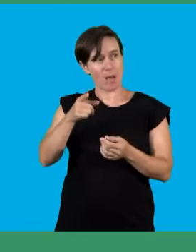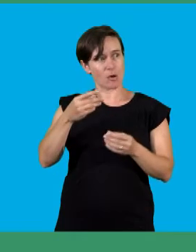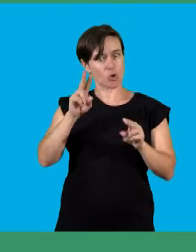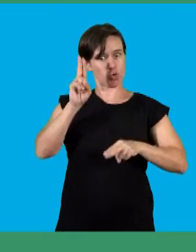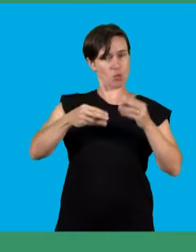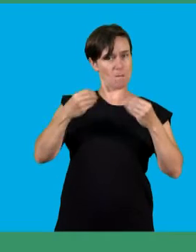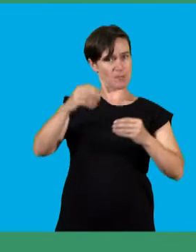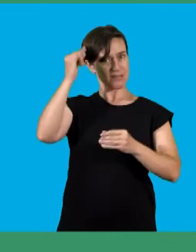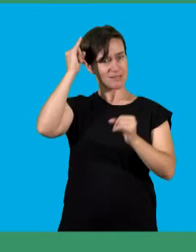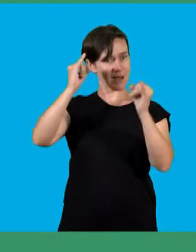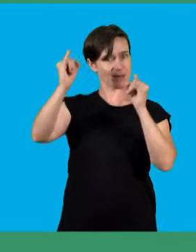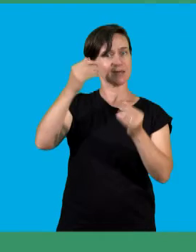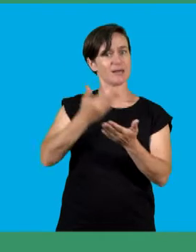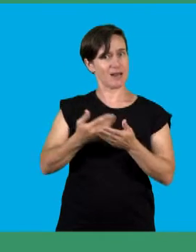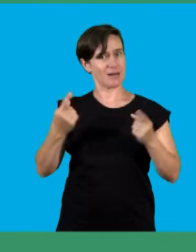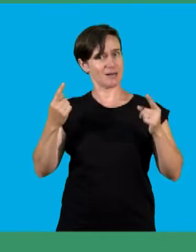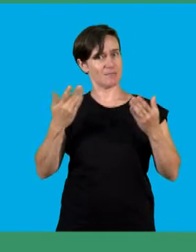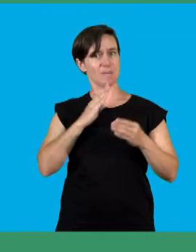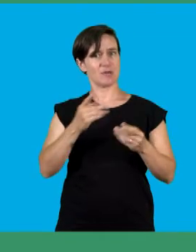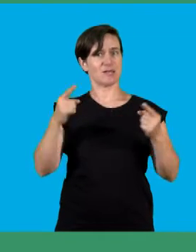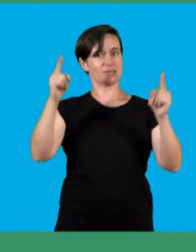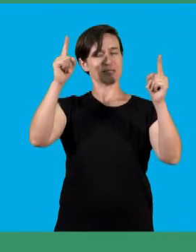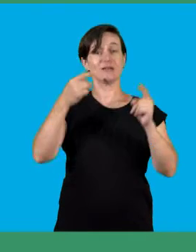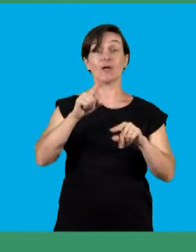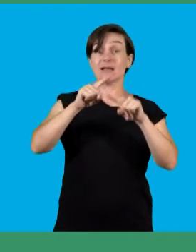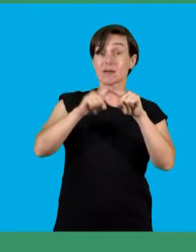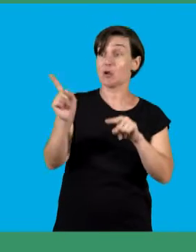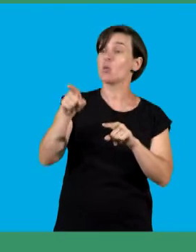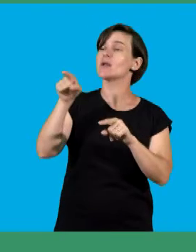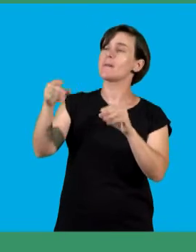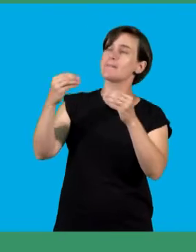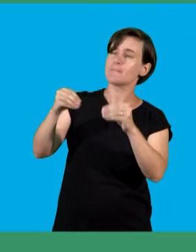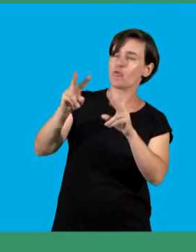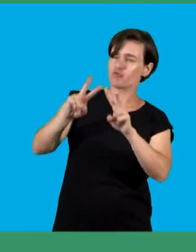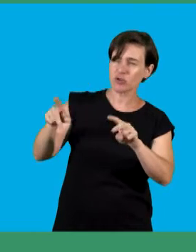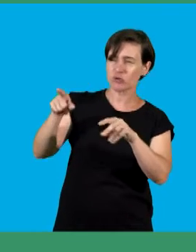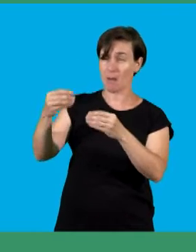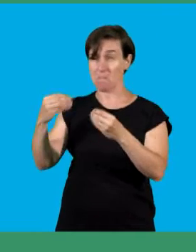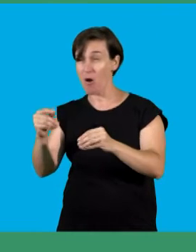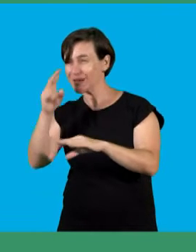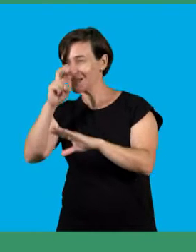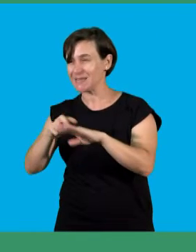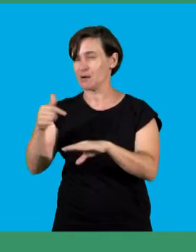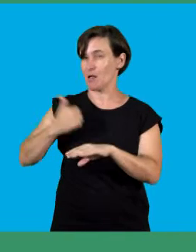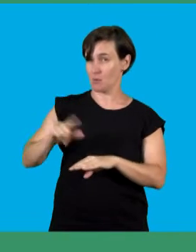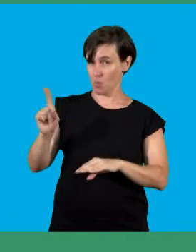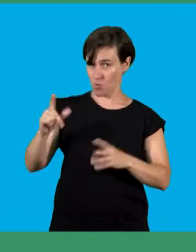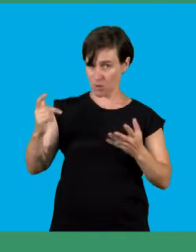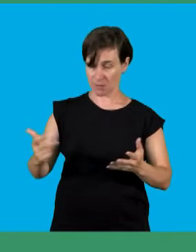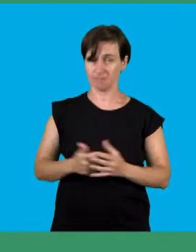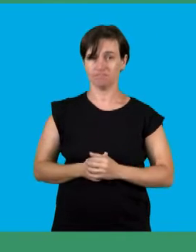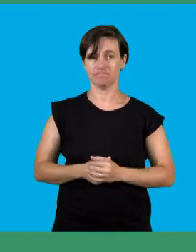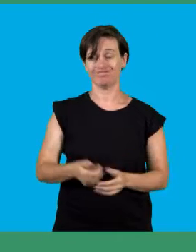business idea to succeed based on the researched needs and desires of the potential